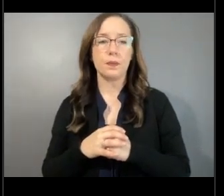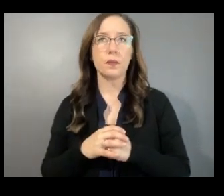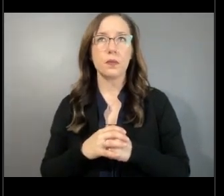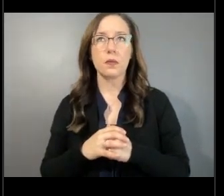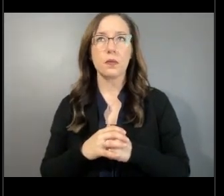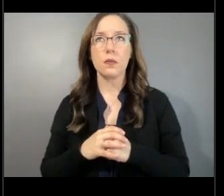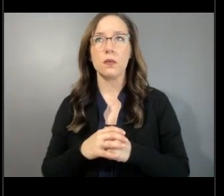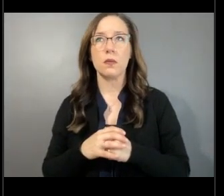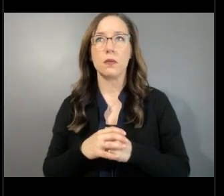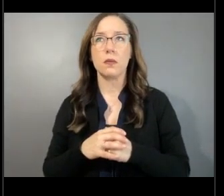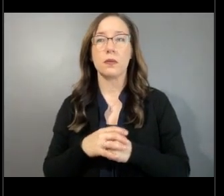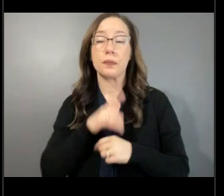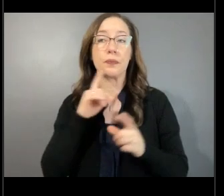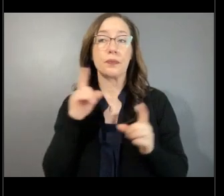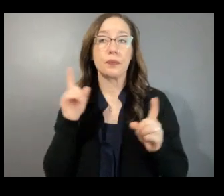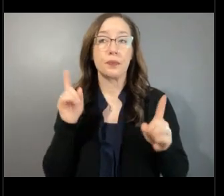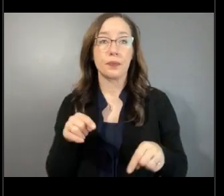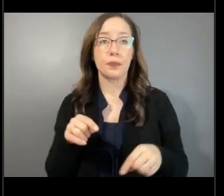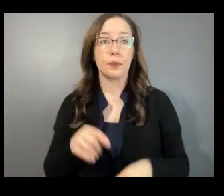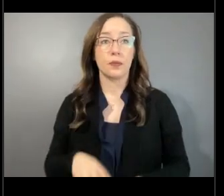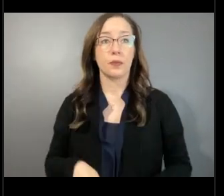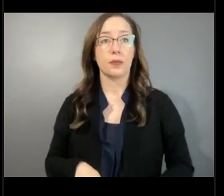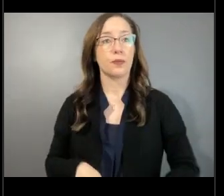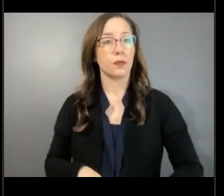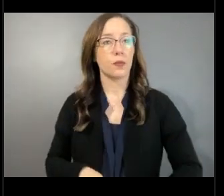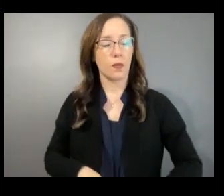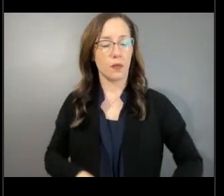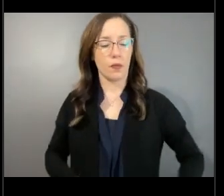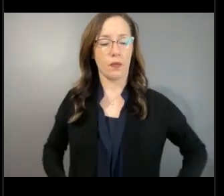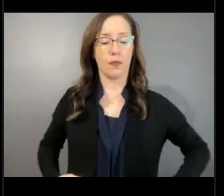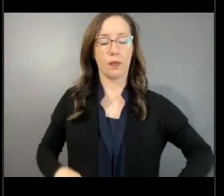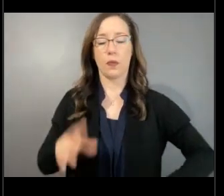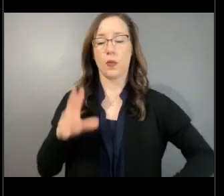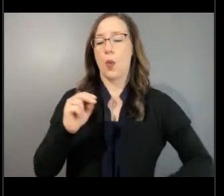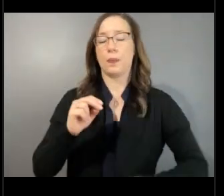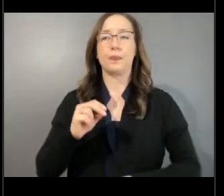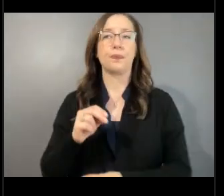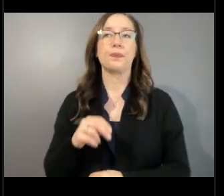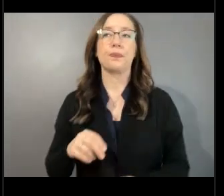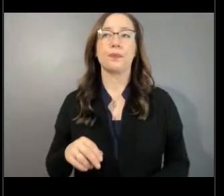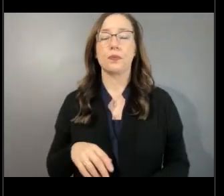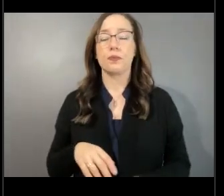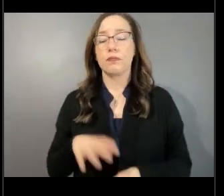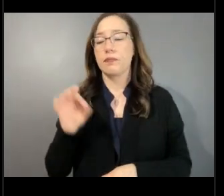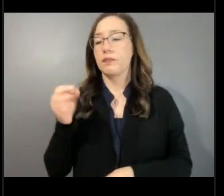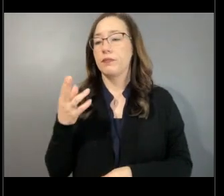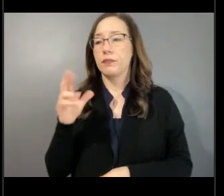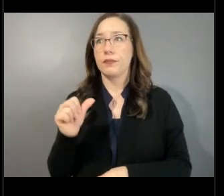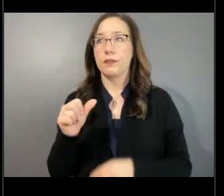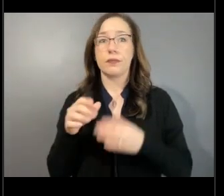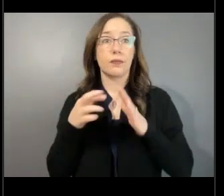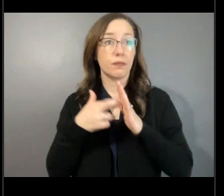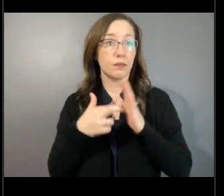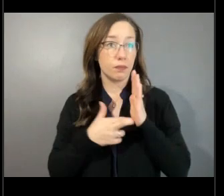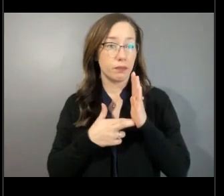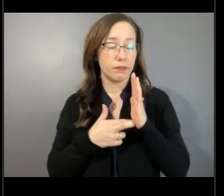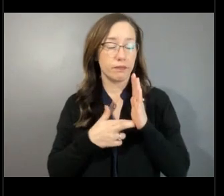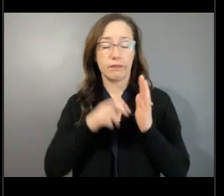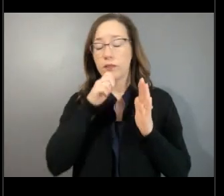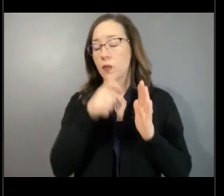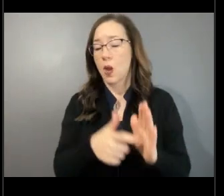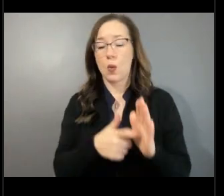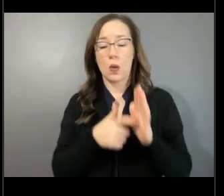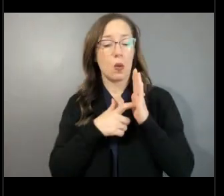And the answer is no. The FHA guidelines do not